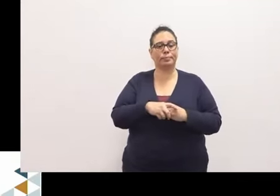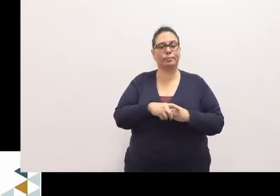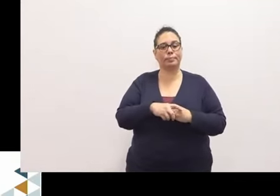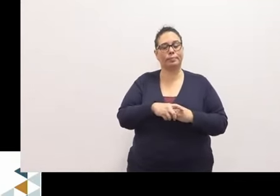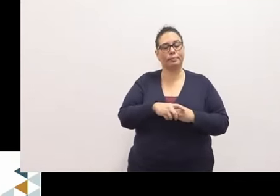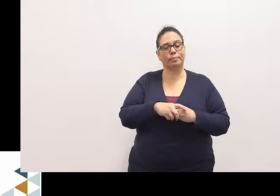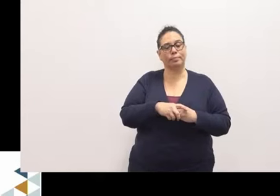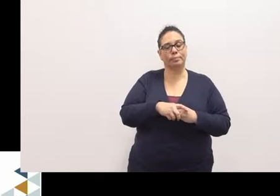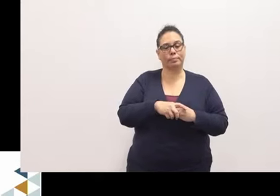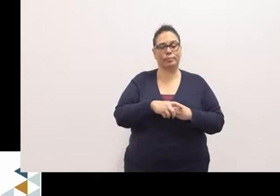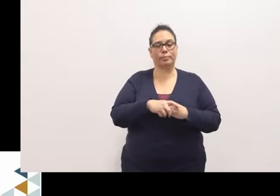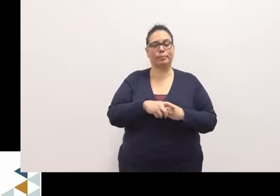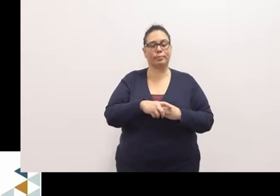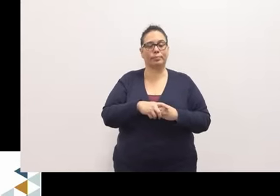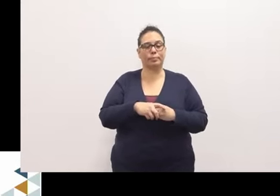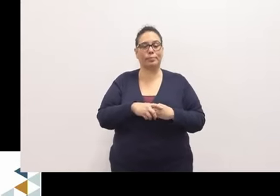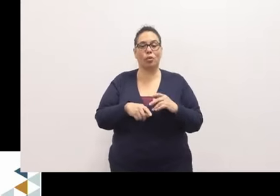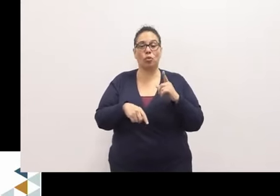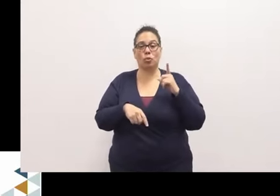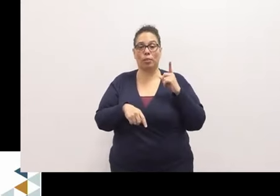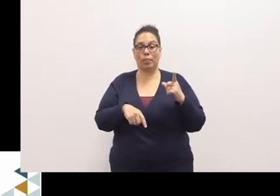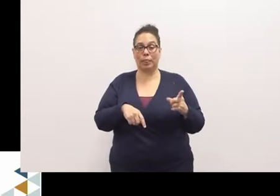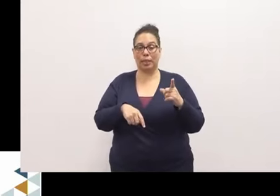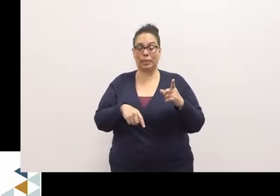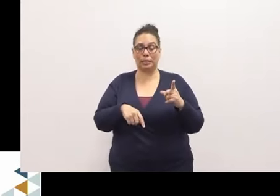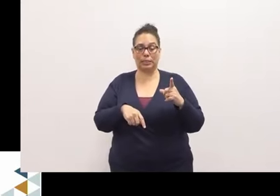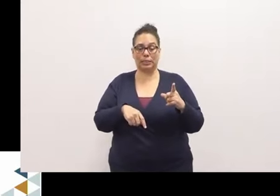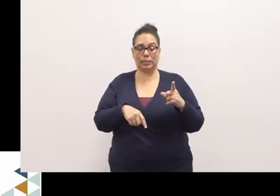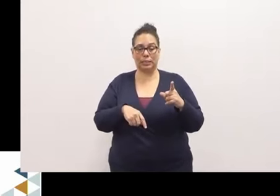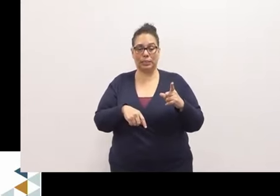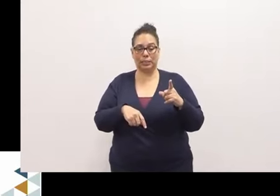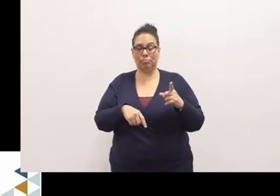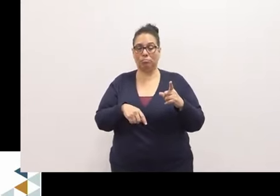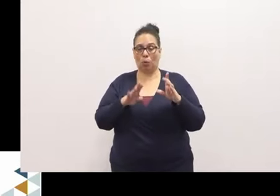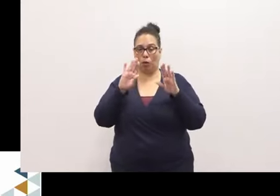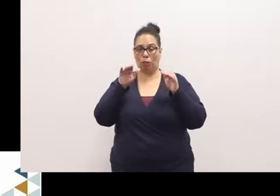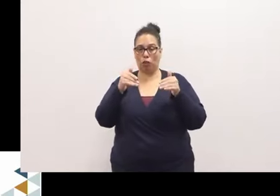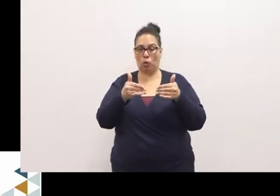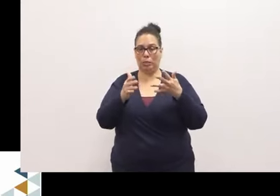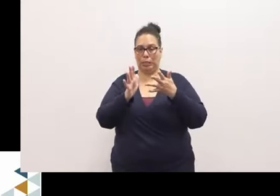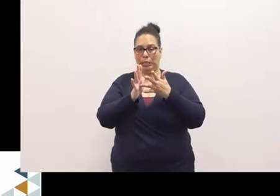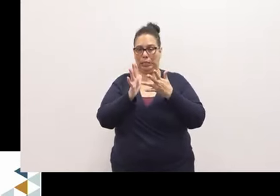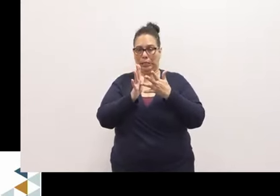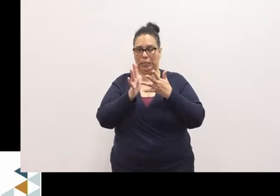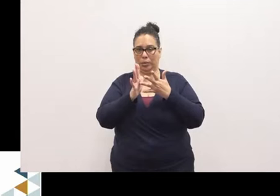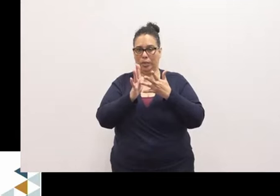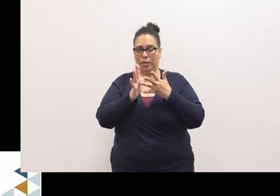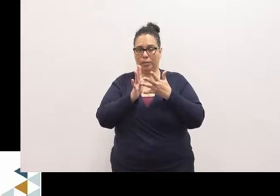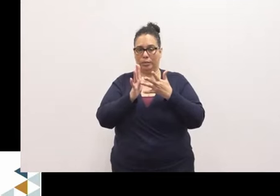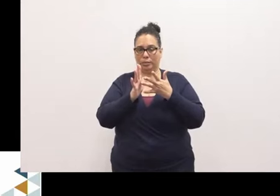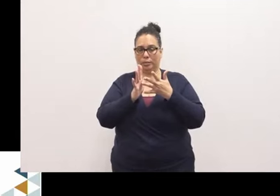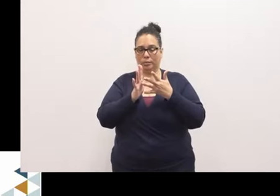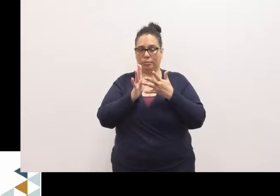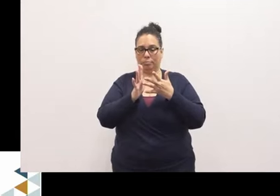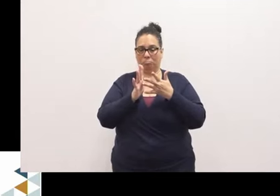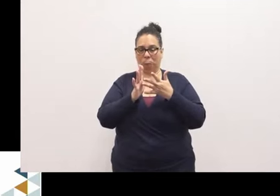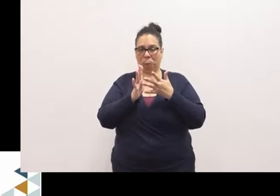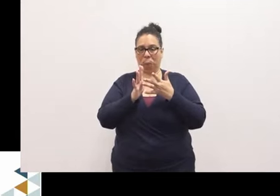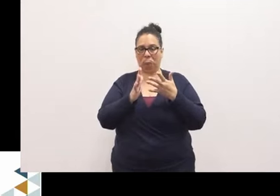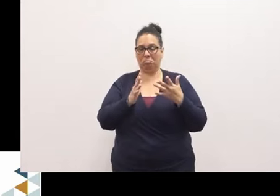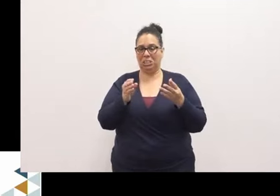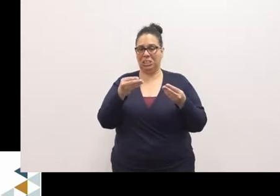So this visual is intended to, I'm going to hone in on 9th grade, and this visual is intended to just give you